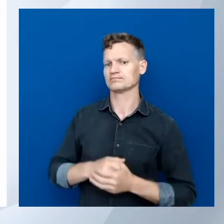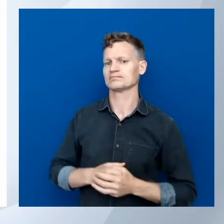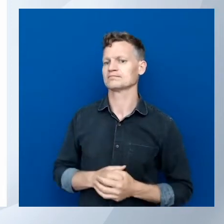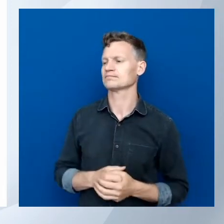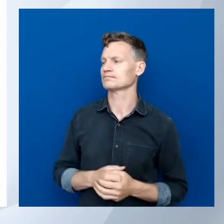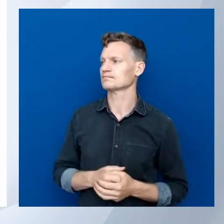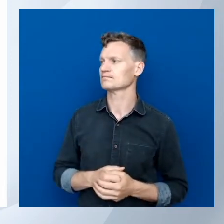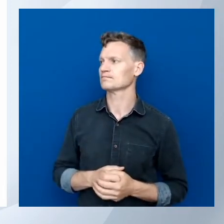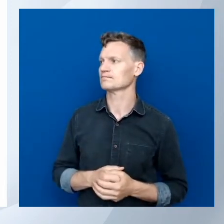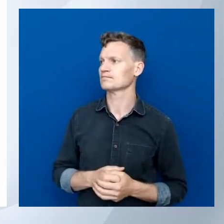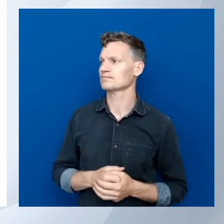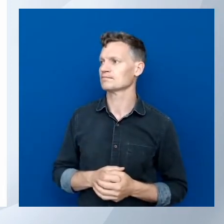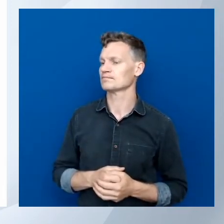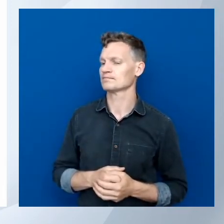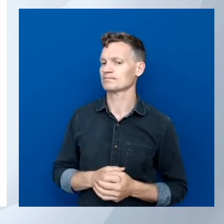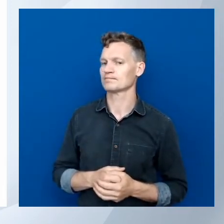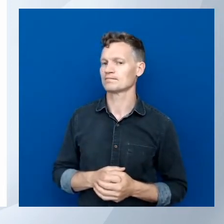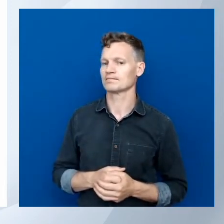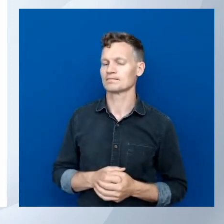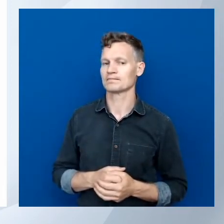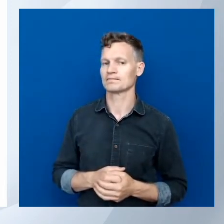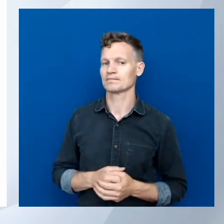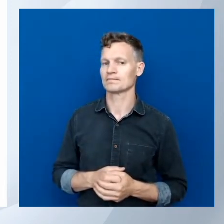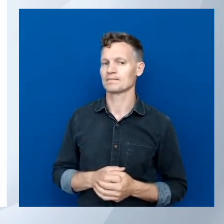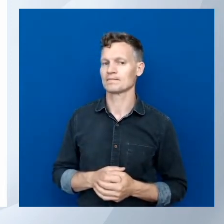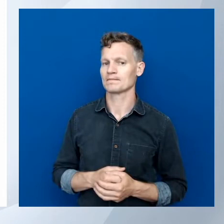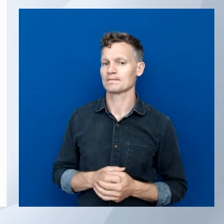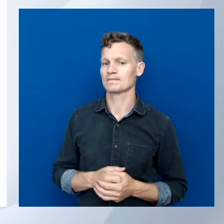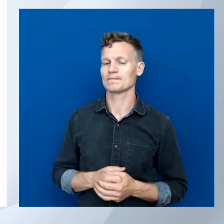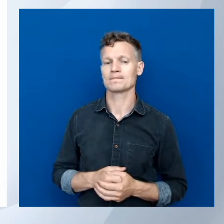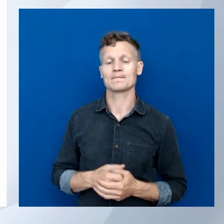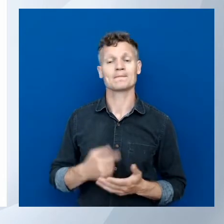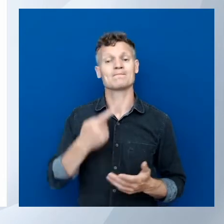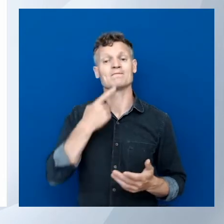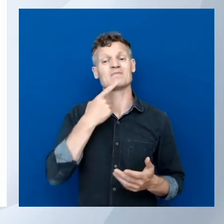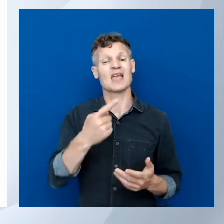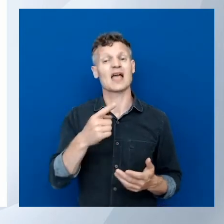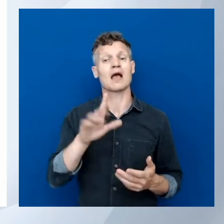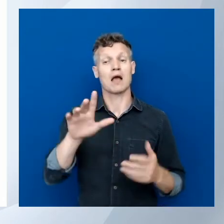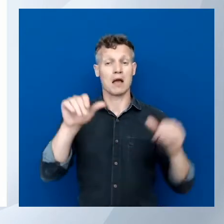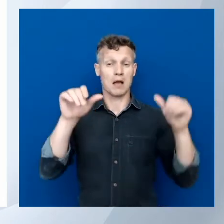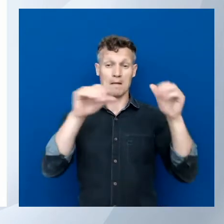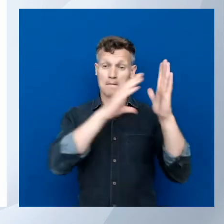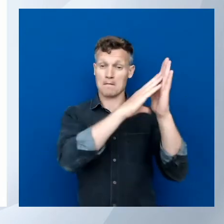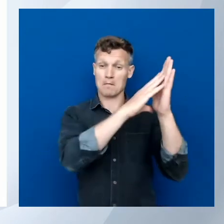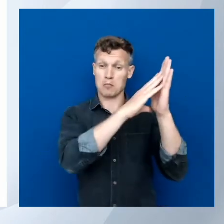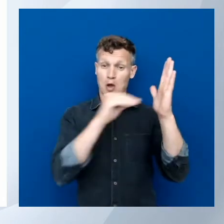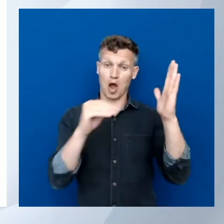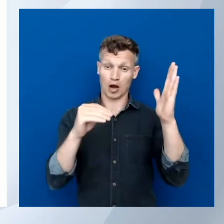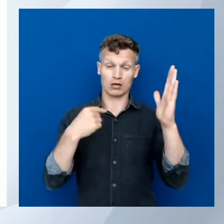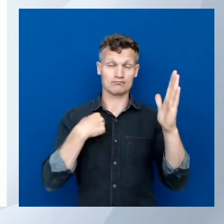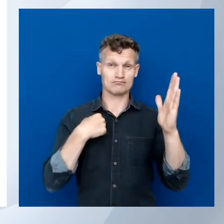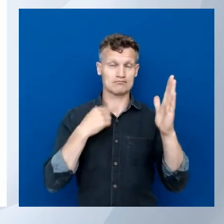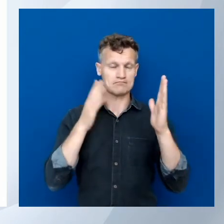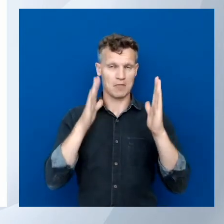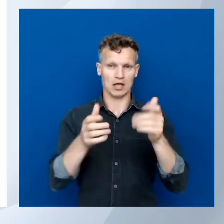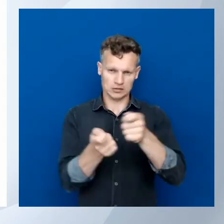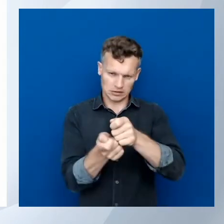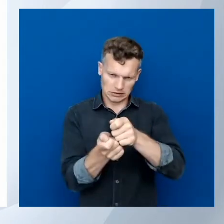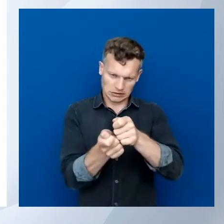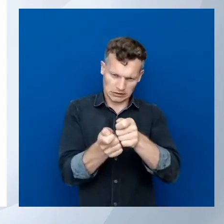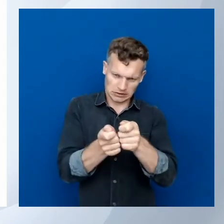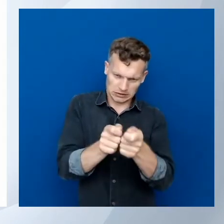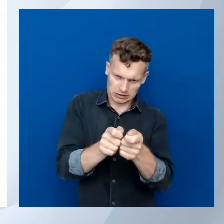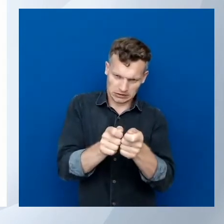say, well, I'm going to modify the model in such a way that both groups have the same chance of getting a specific